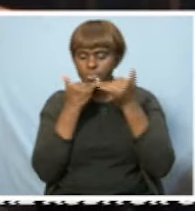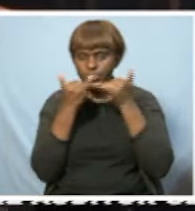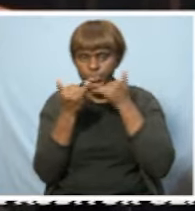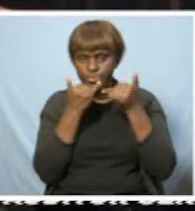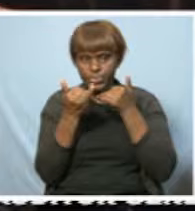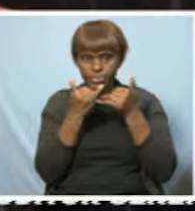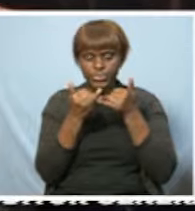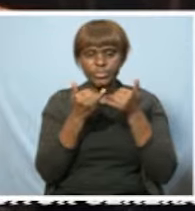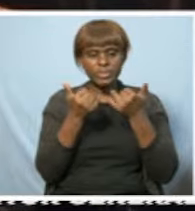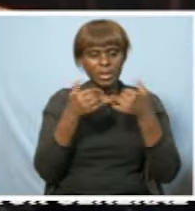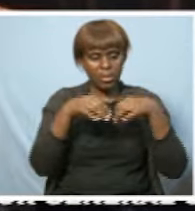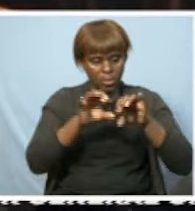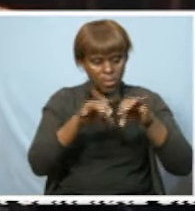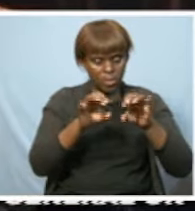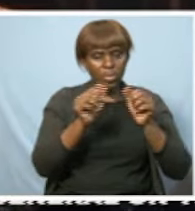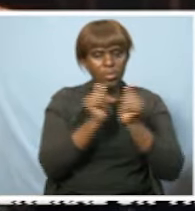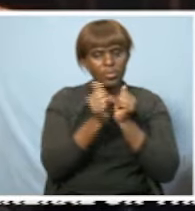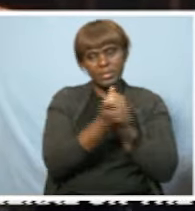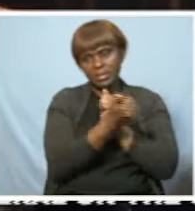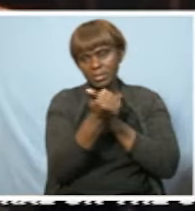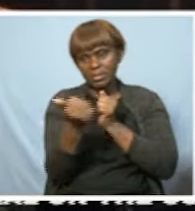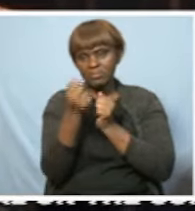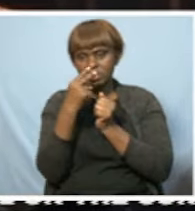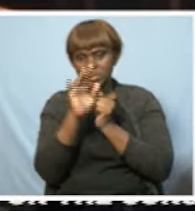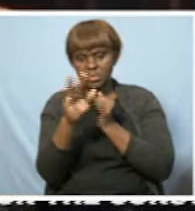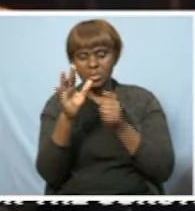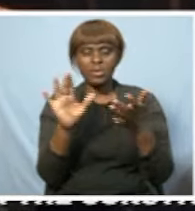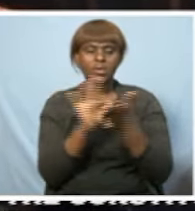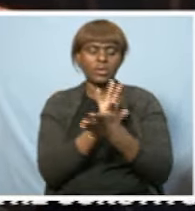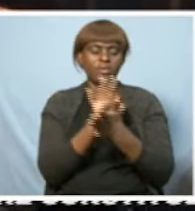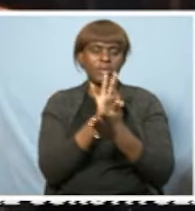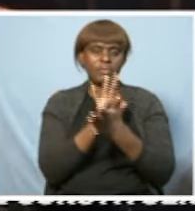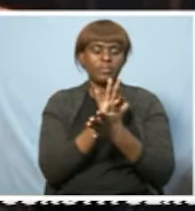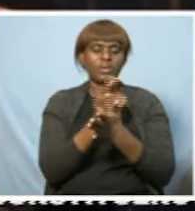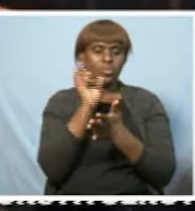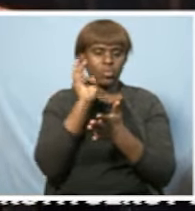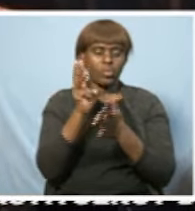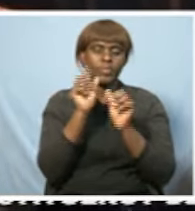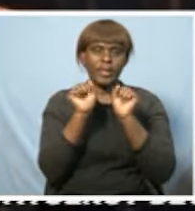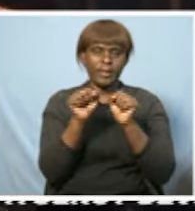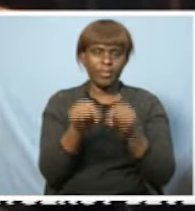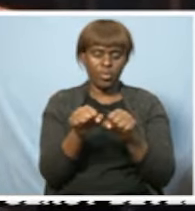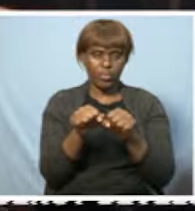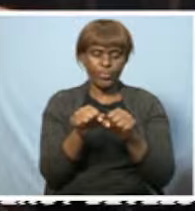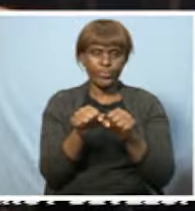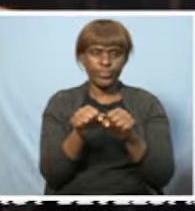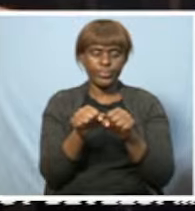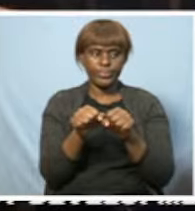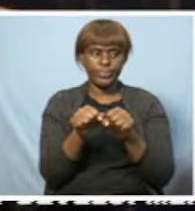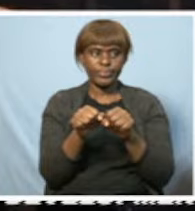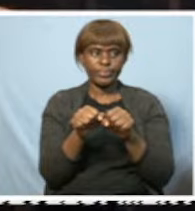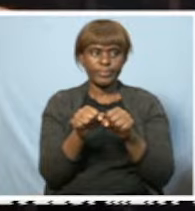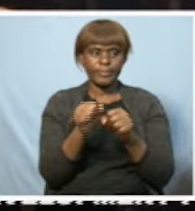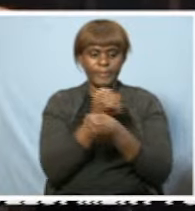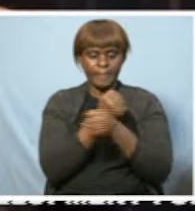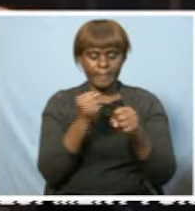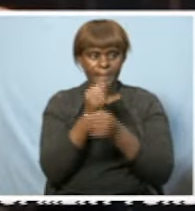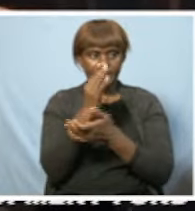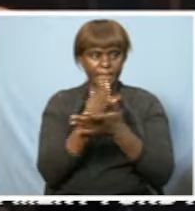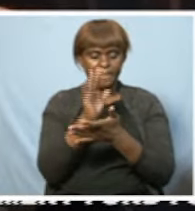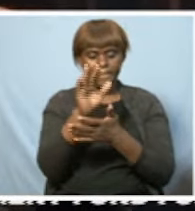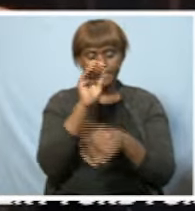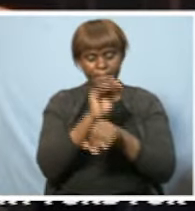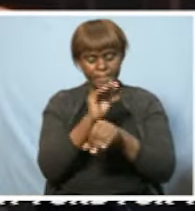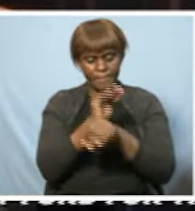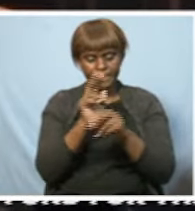when teamwork, others look at the document, they would be able to rectify something. It was just a comment, Chair,